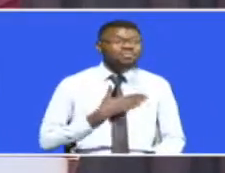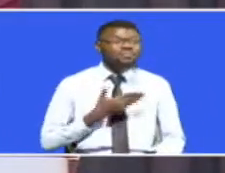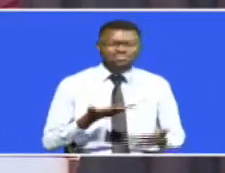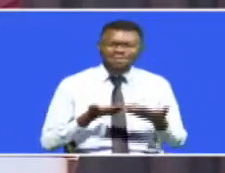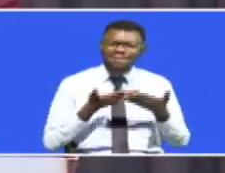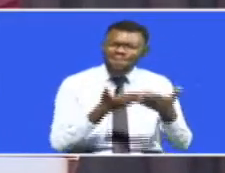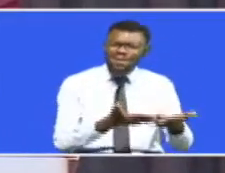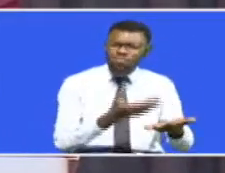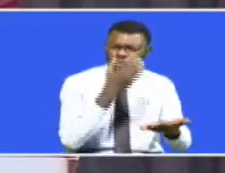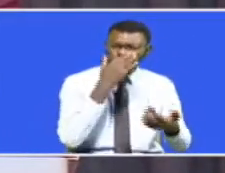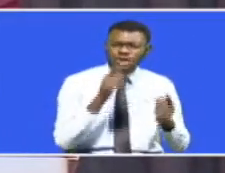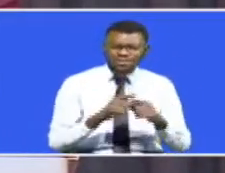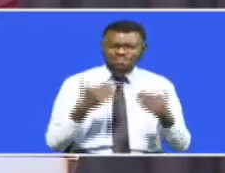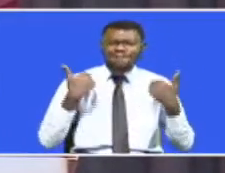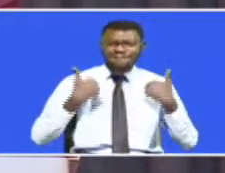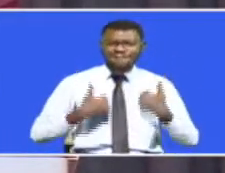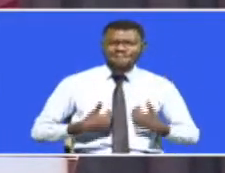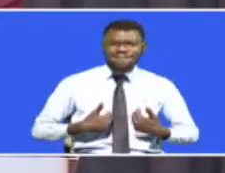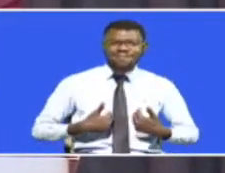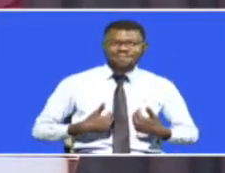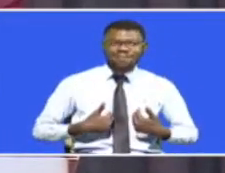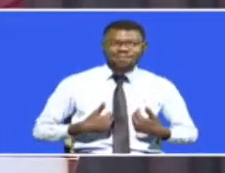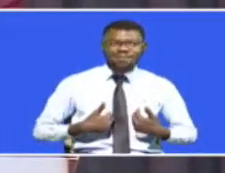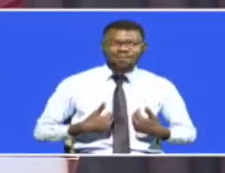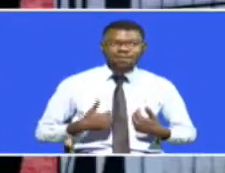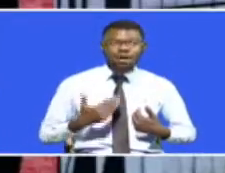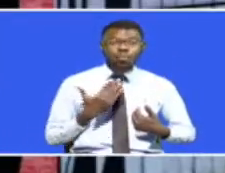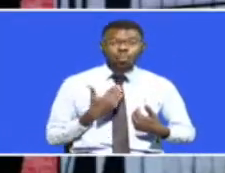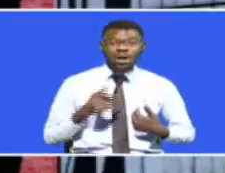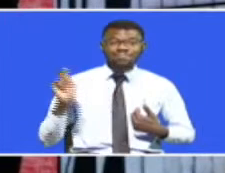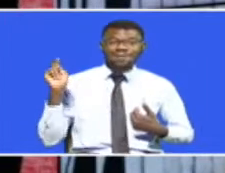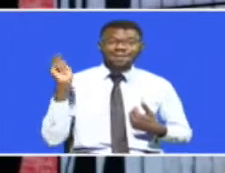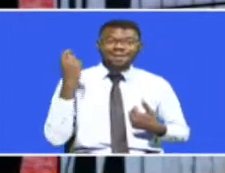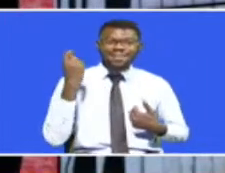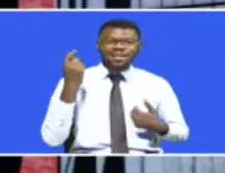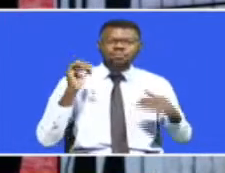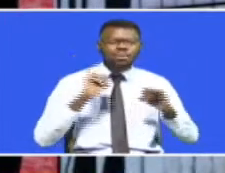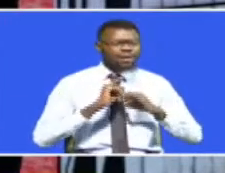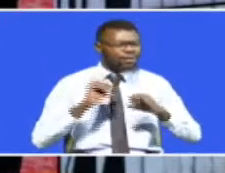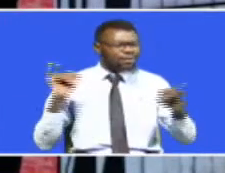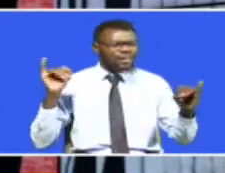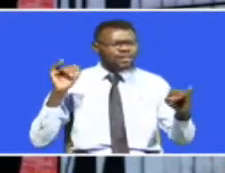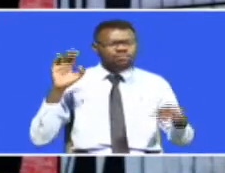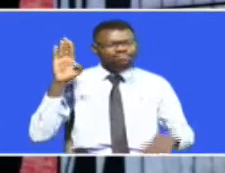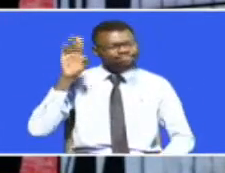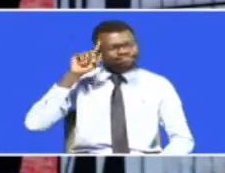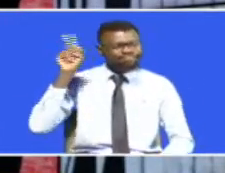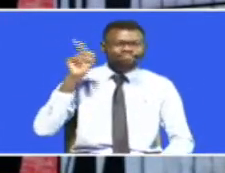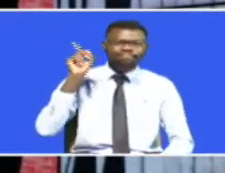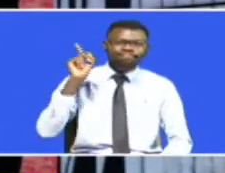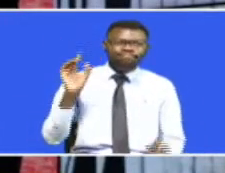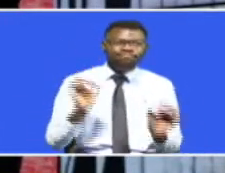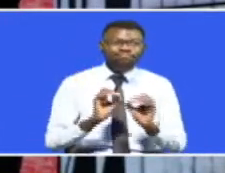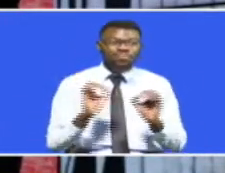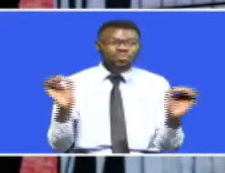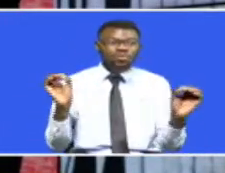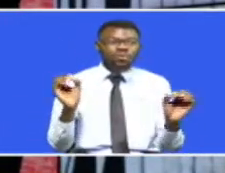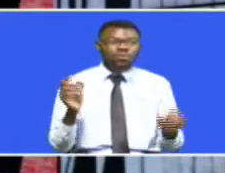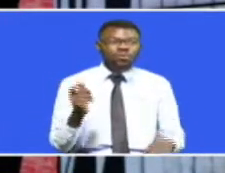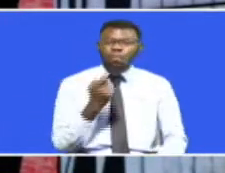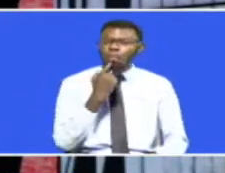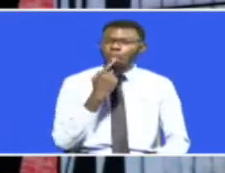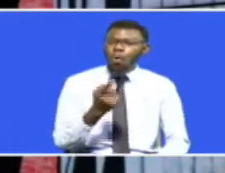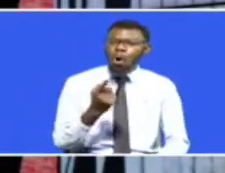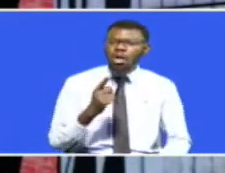Ruto and us to have a sober Kenya. Kuna mtu ameshina hiyo bomba. Moyo alikuwa kibaki na